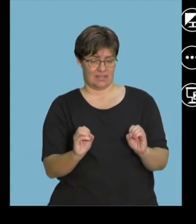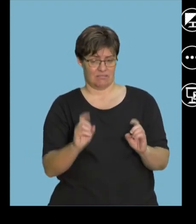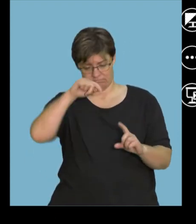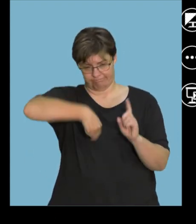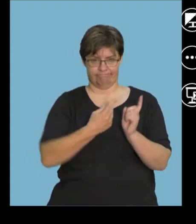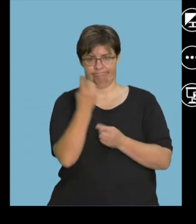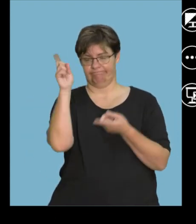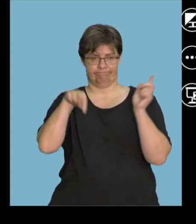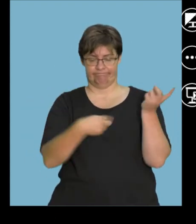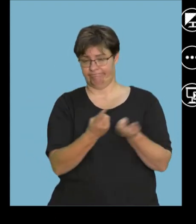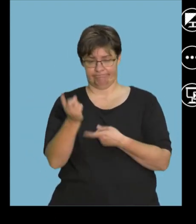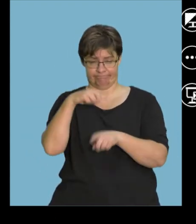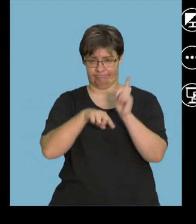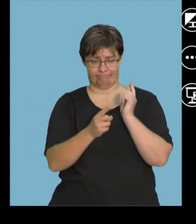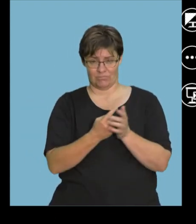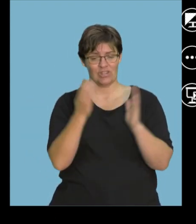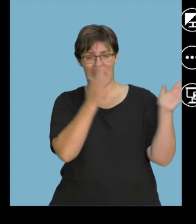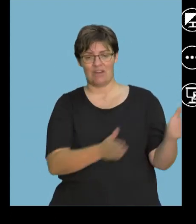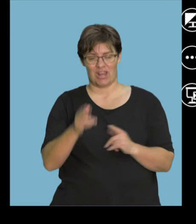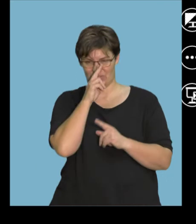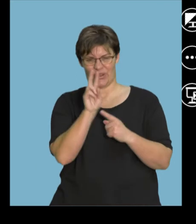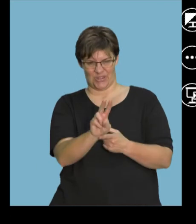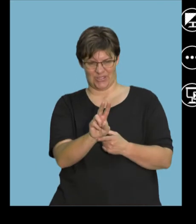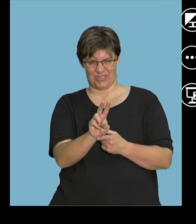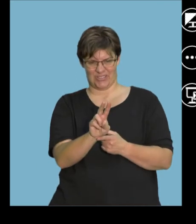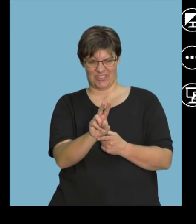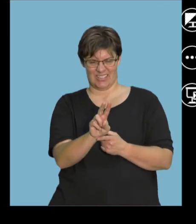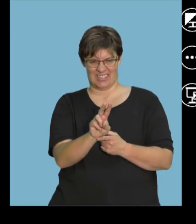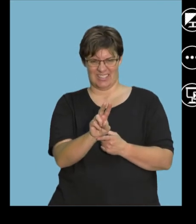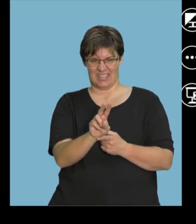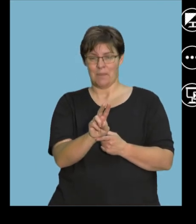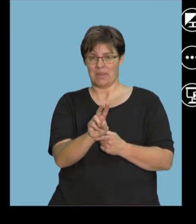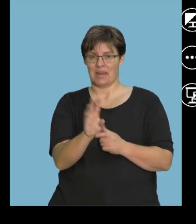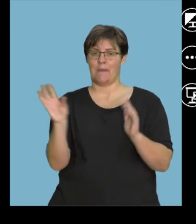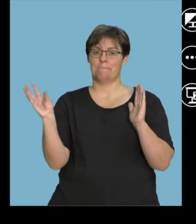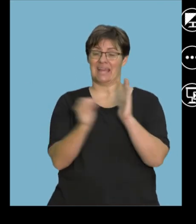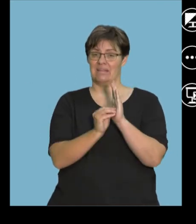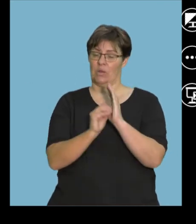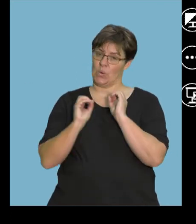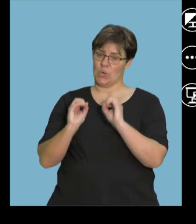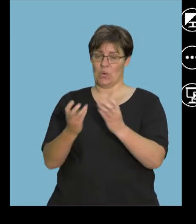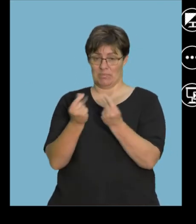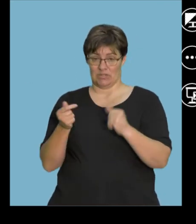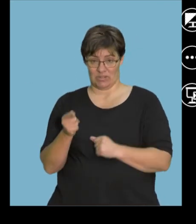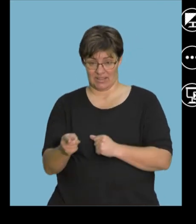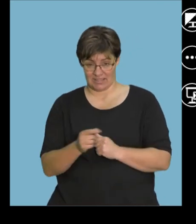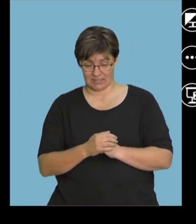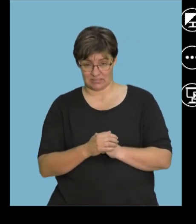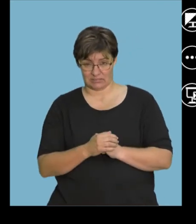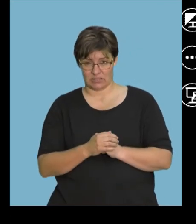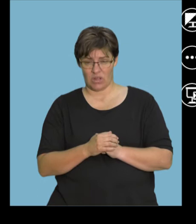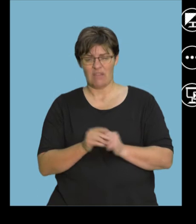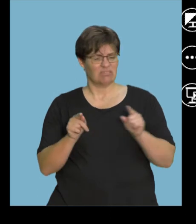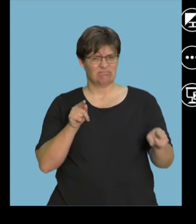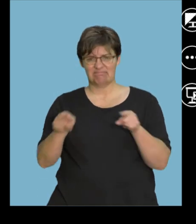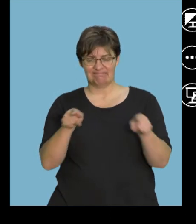electrons. This is the arrangement in a typically a non-magnetic material. Remember,